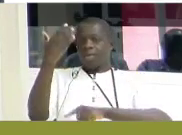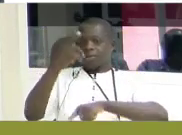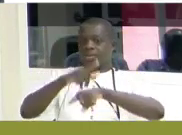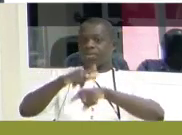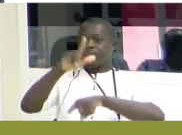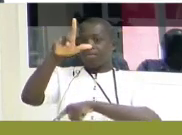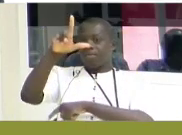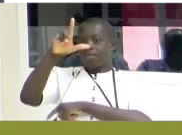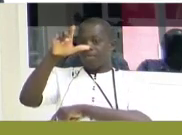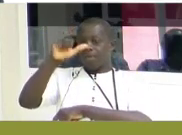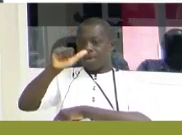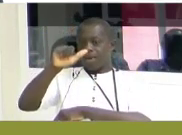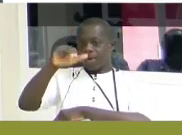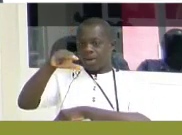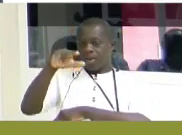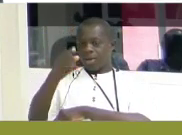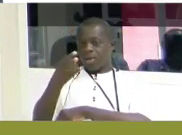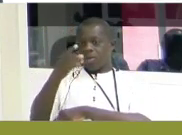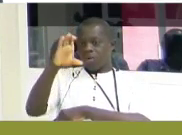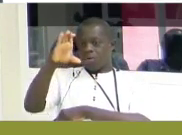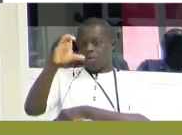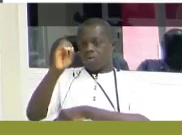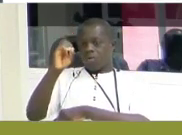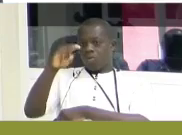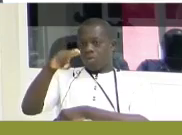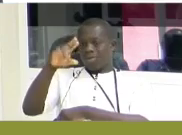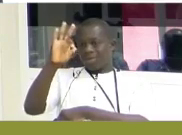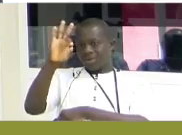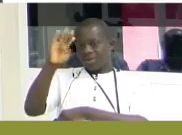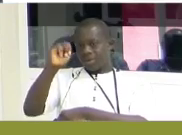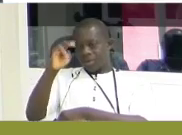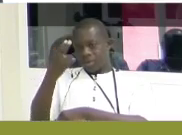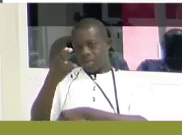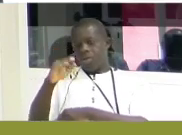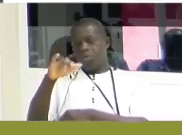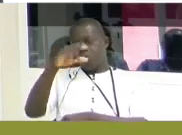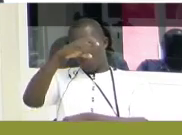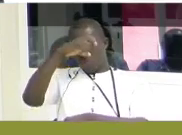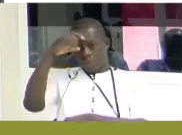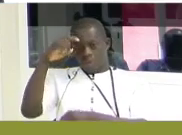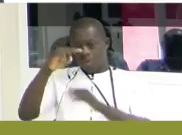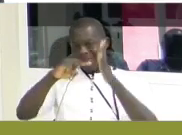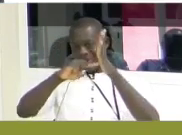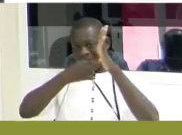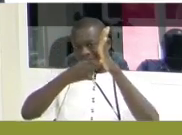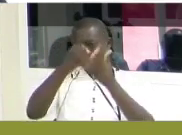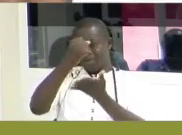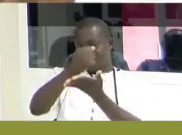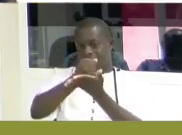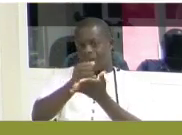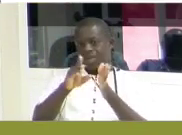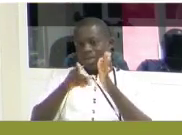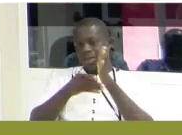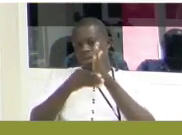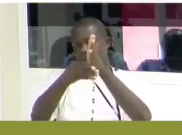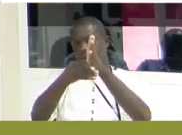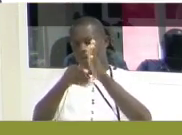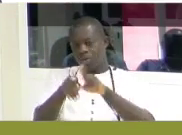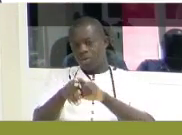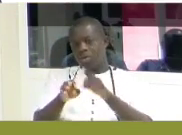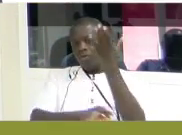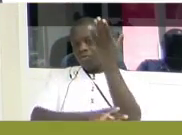Lanconte was our board chairman. Then Lanconte was working at Central Bank as the director of Foreign Currency Department, something like